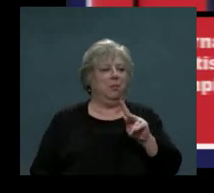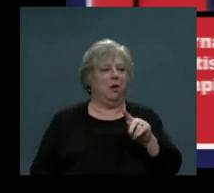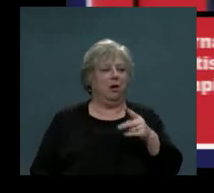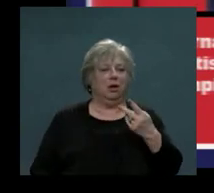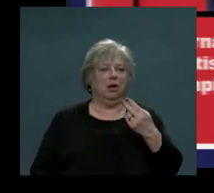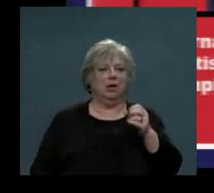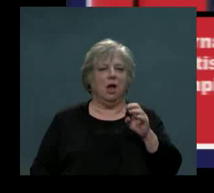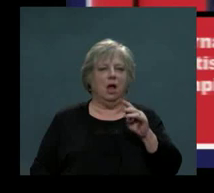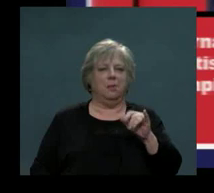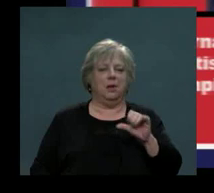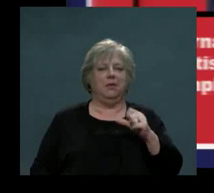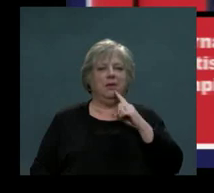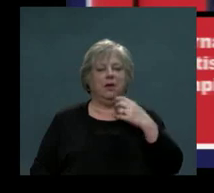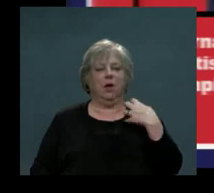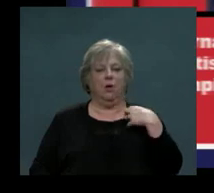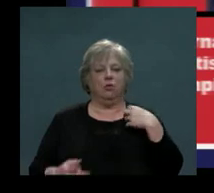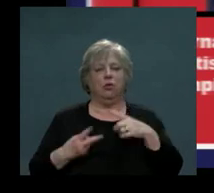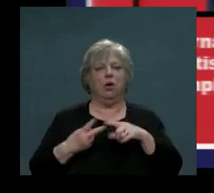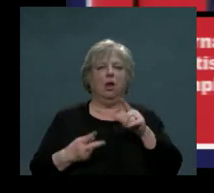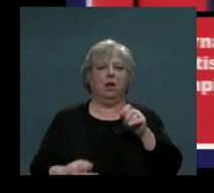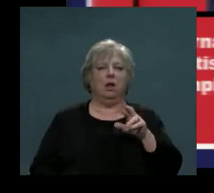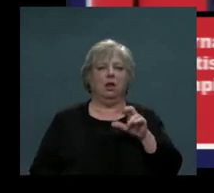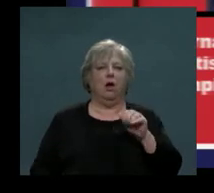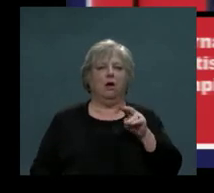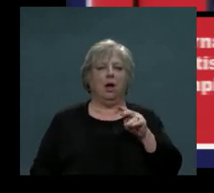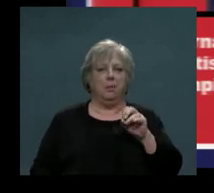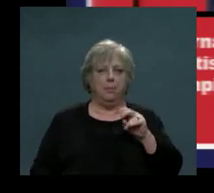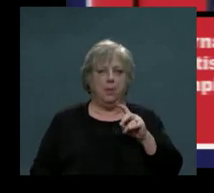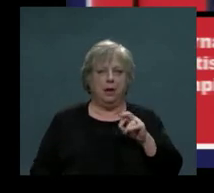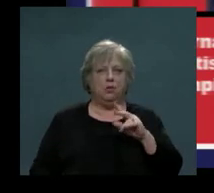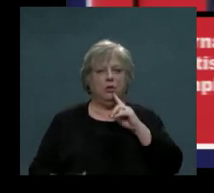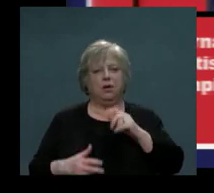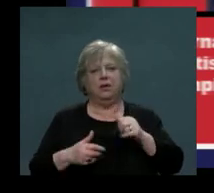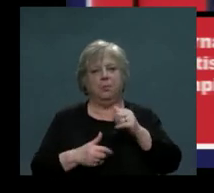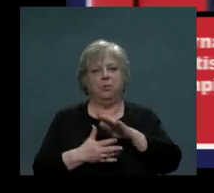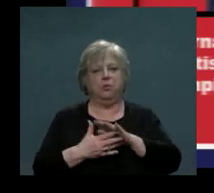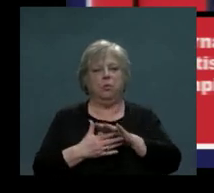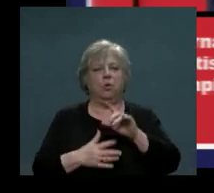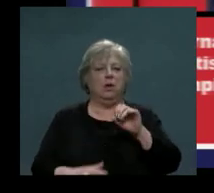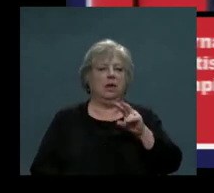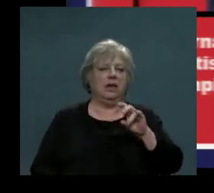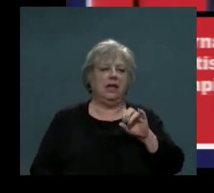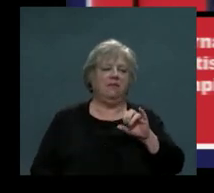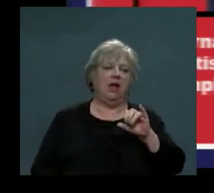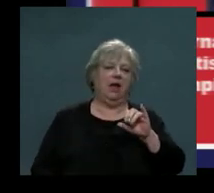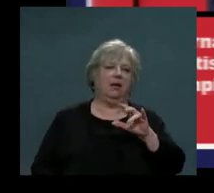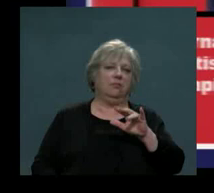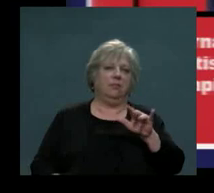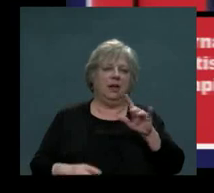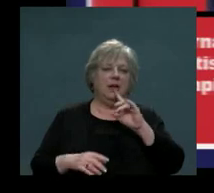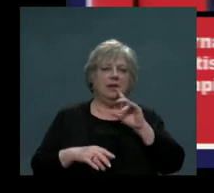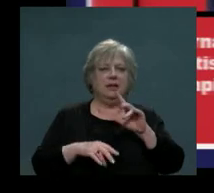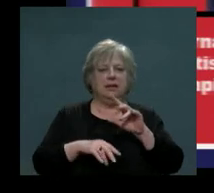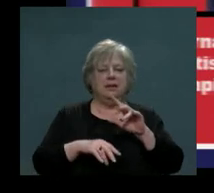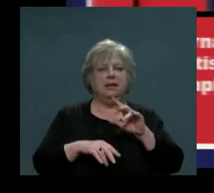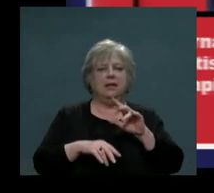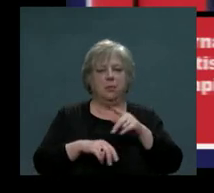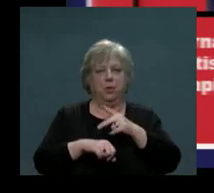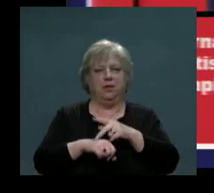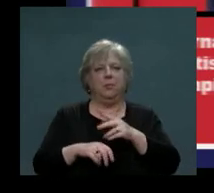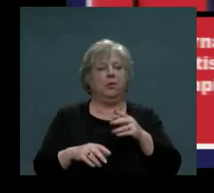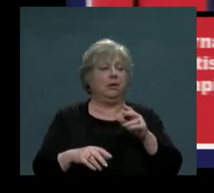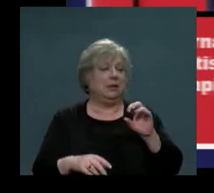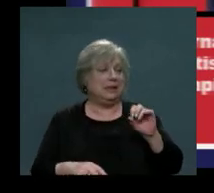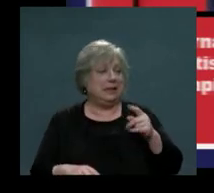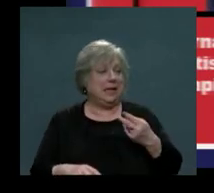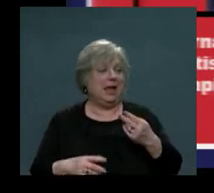Baptist Prep. Dr. Laura Bender is head of school, Levi Miller, the upper school principal, and Steve Miller is the athletic director. Seth, please